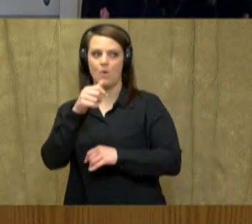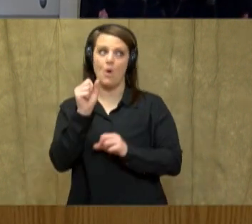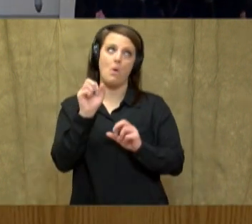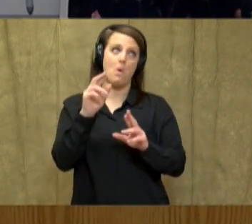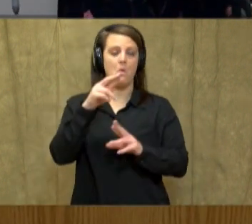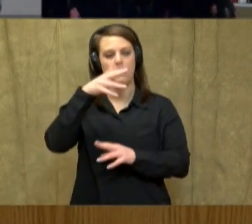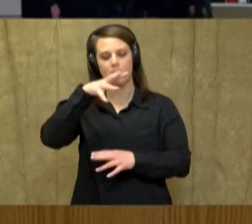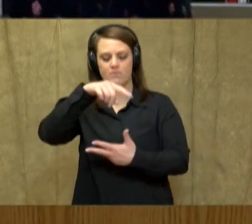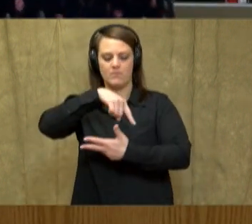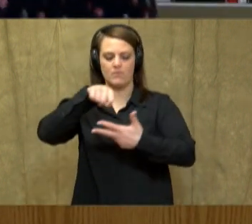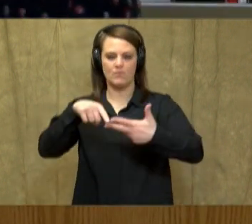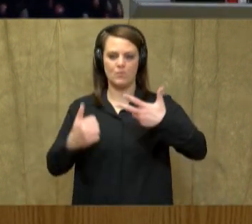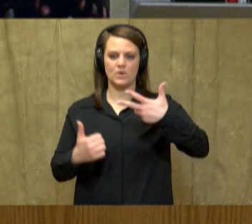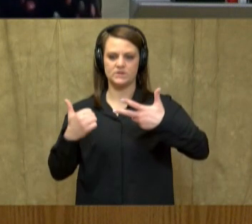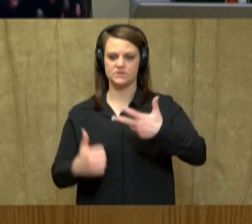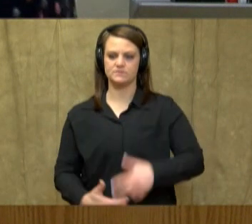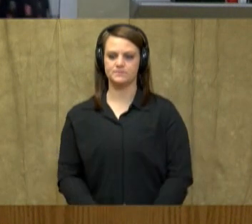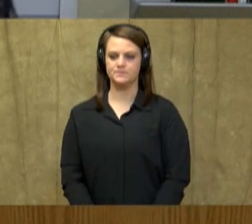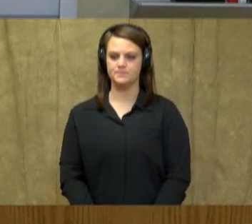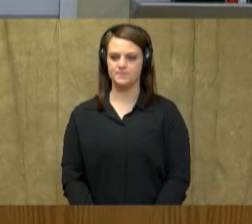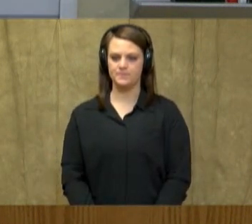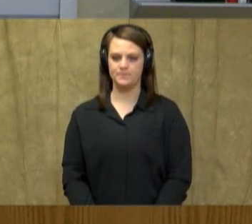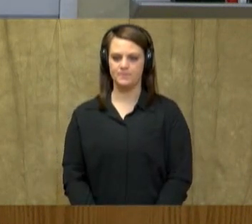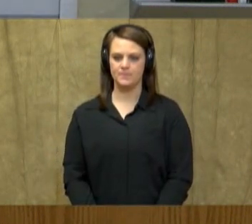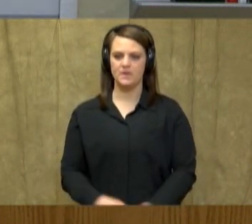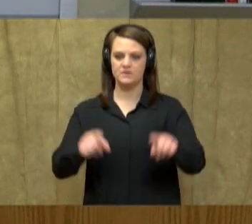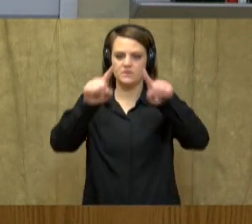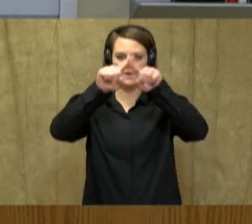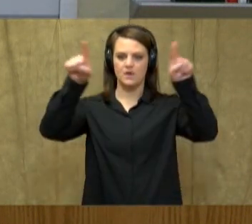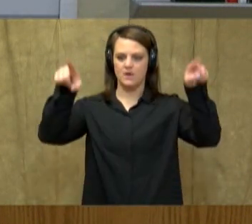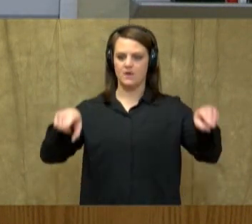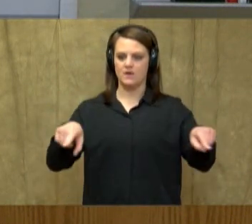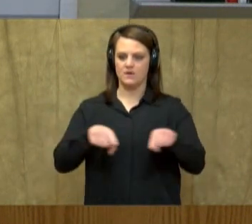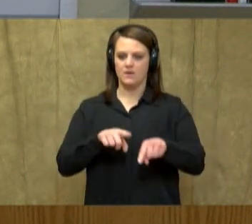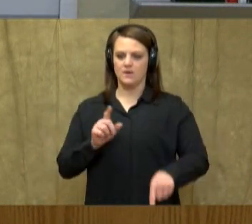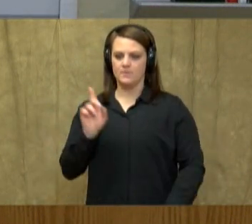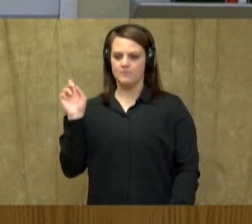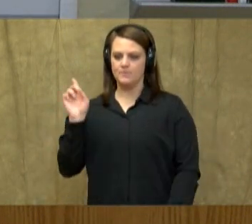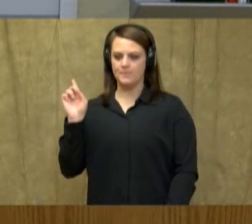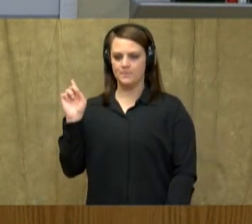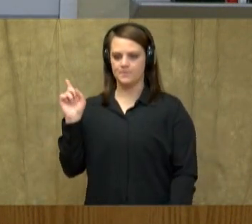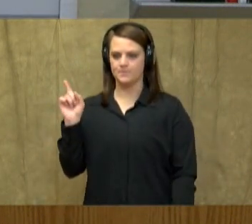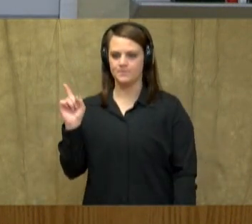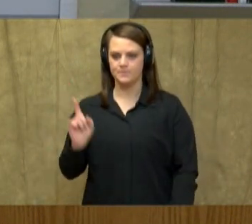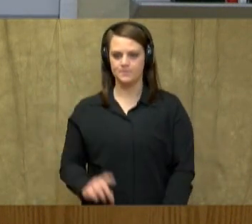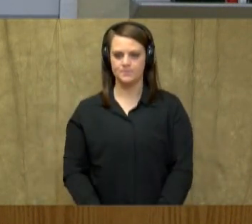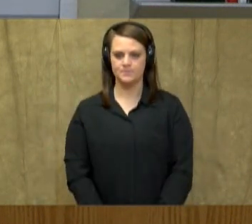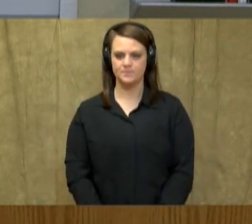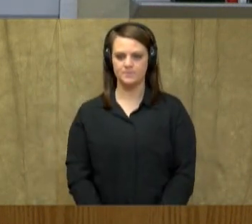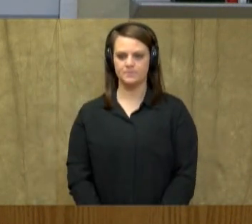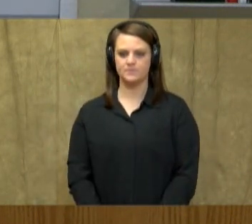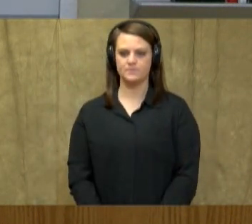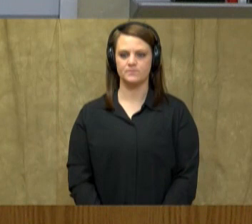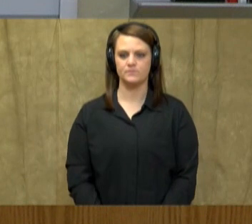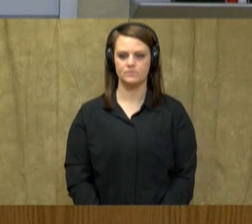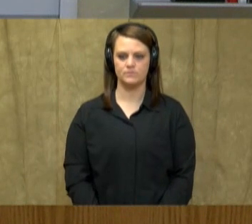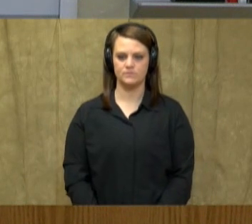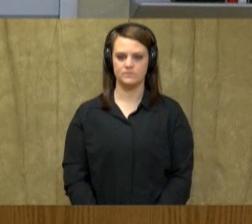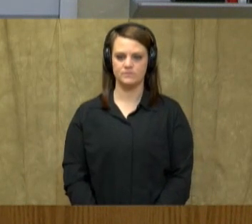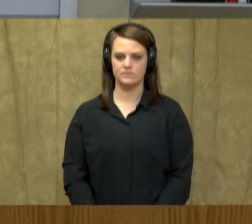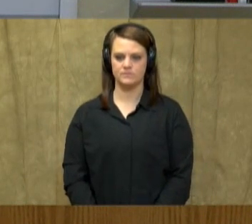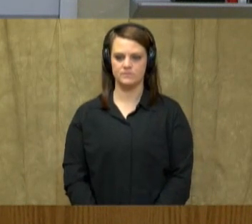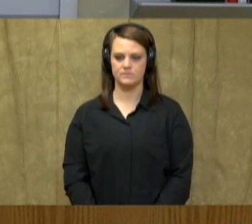moderate fire offspring? So let's do our Punnett square. So again, we have our Punnett